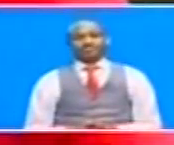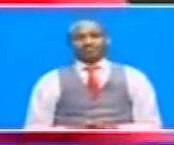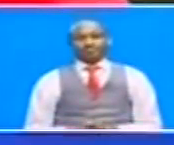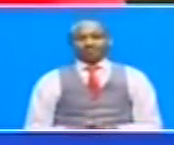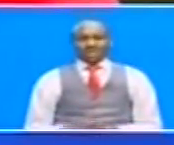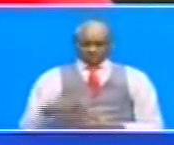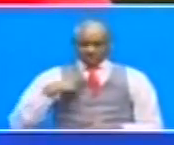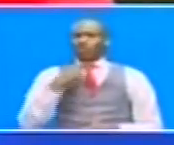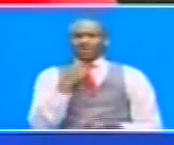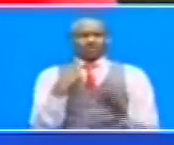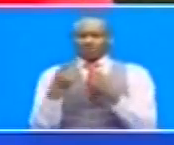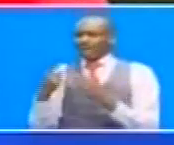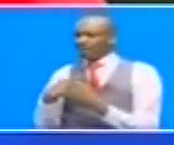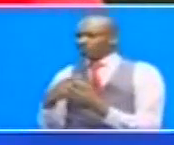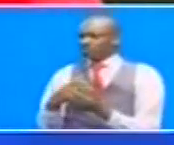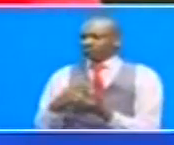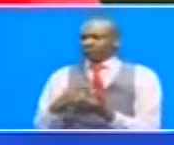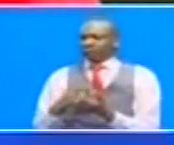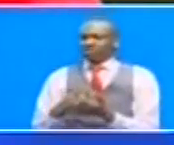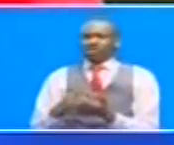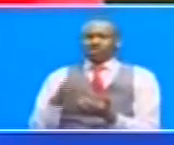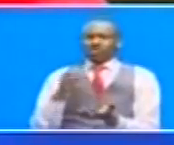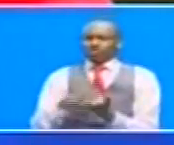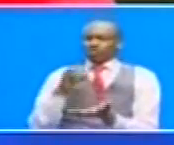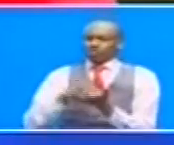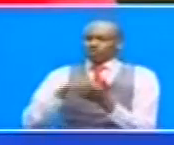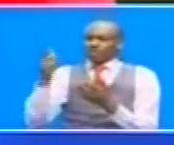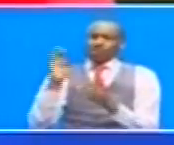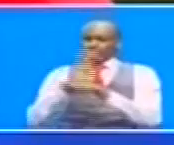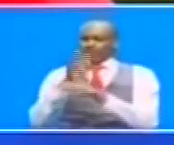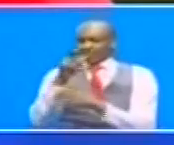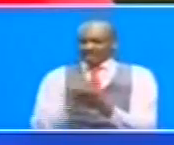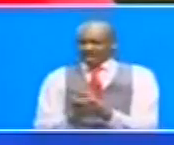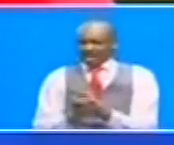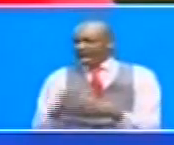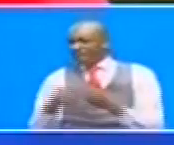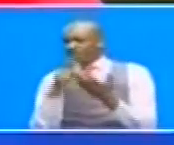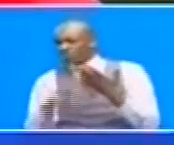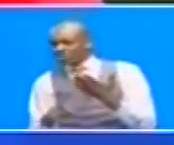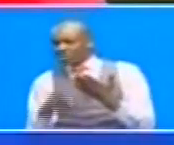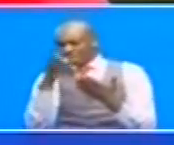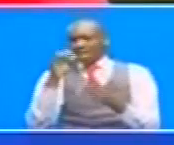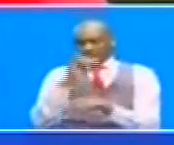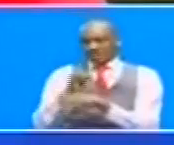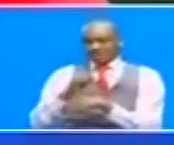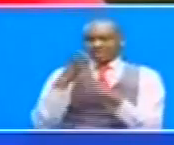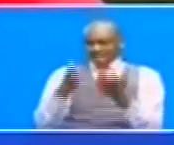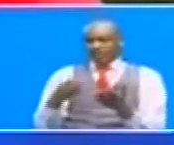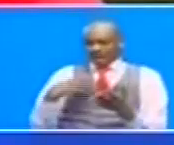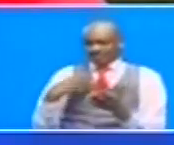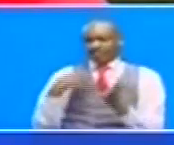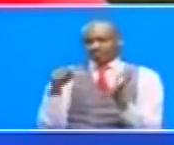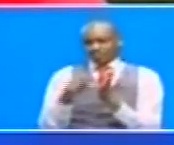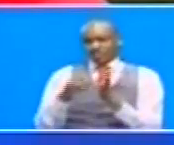Let's talk about the situation in Burundi at the moment. It appears that that country right now is